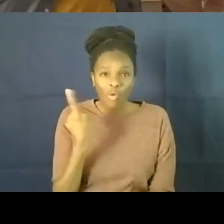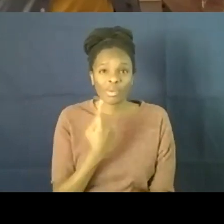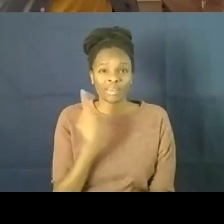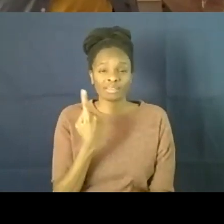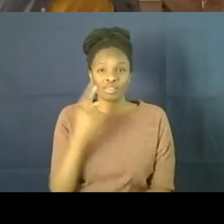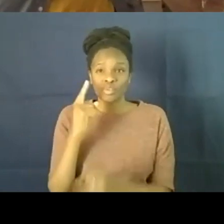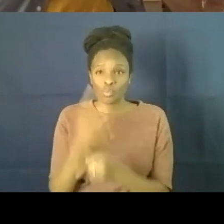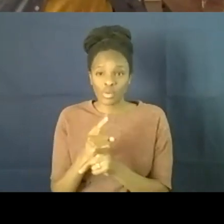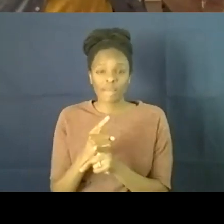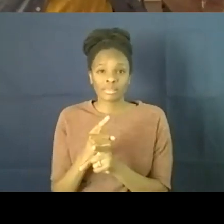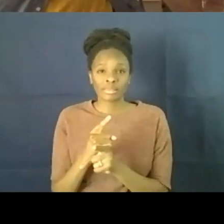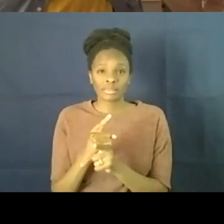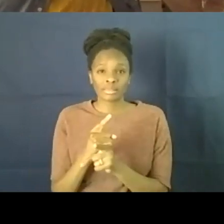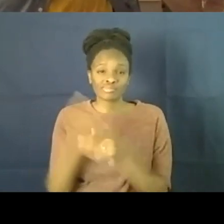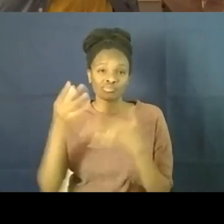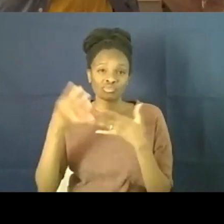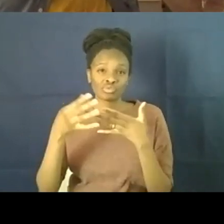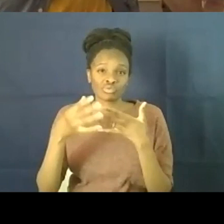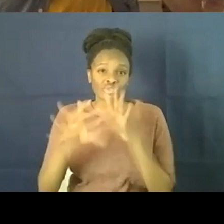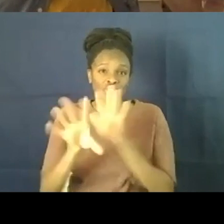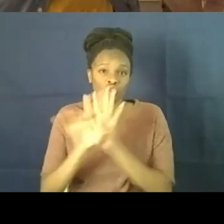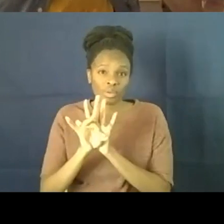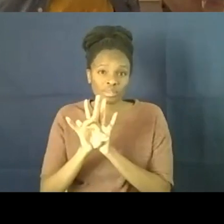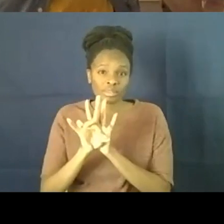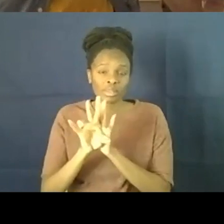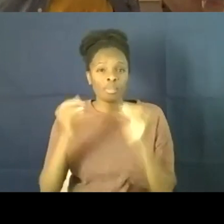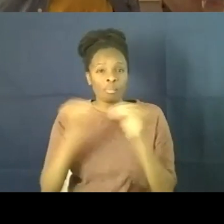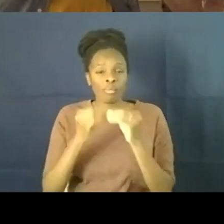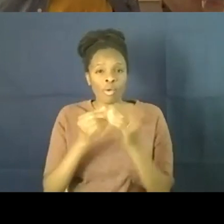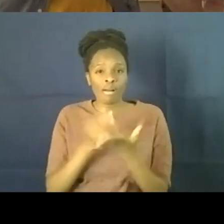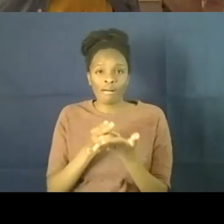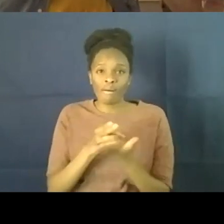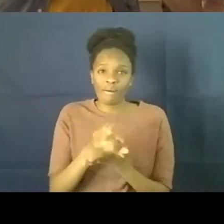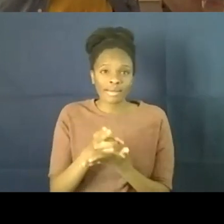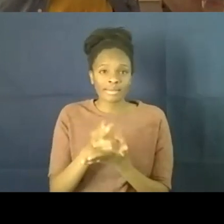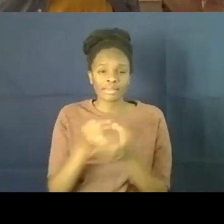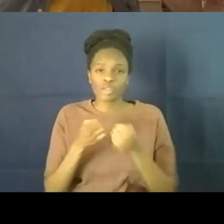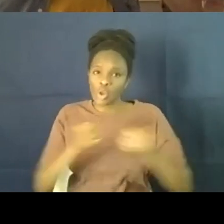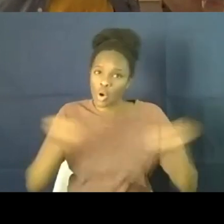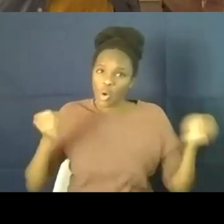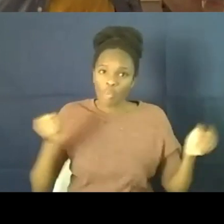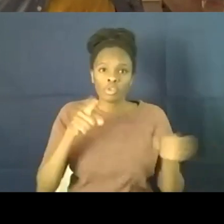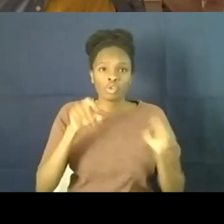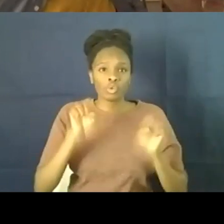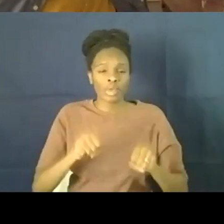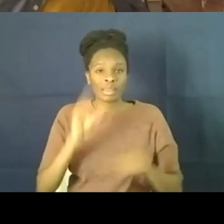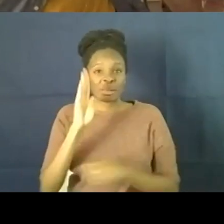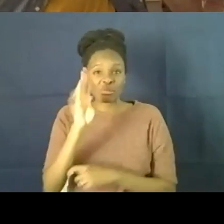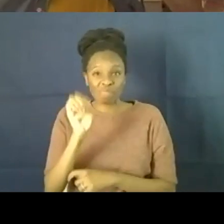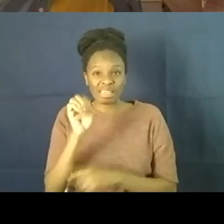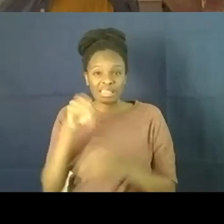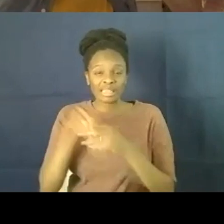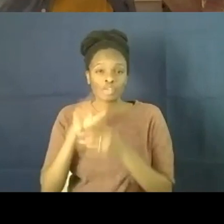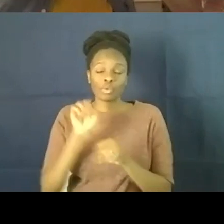Like, the more honest and more open you can be in your work, it just feels more vital. And I think we all